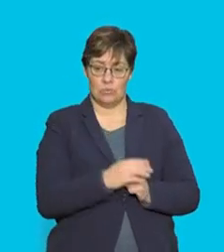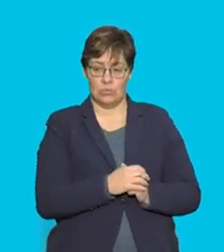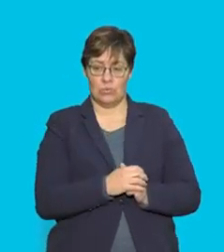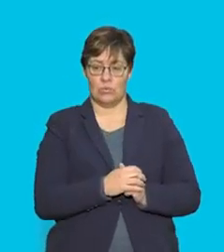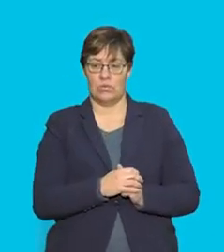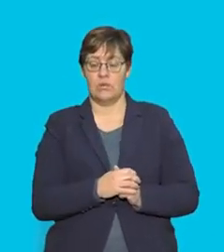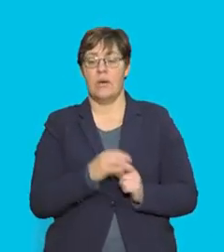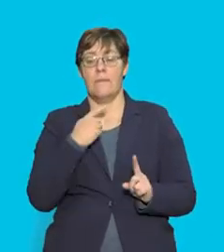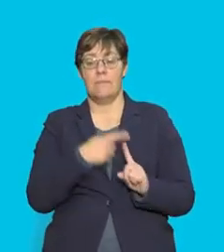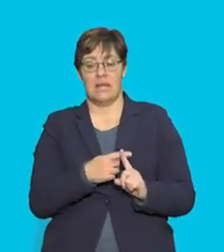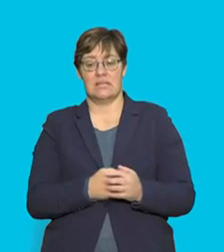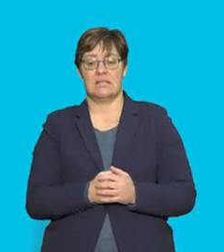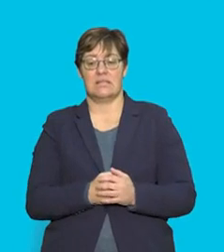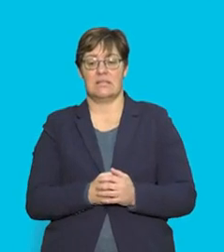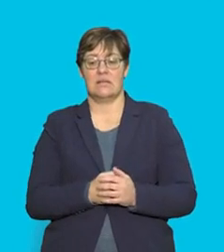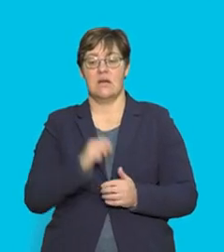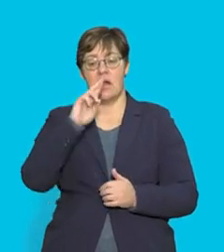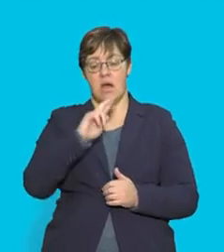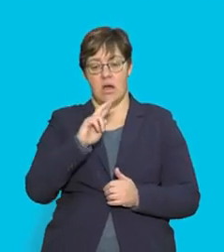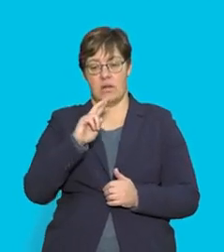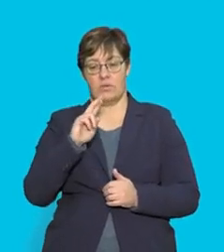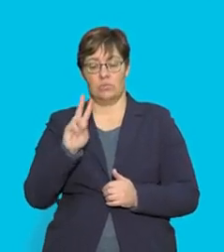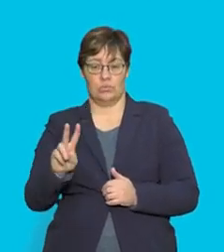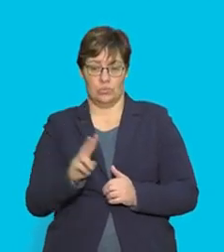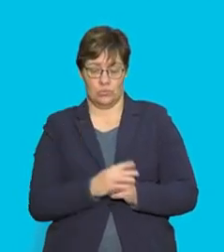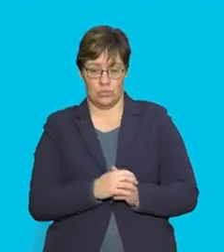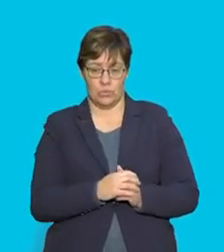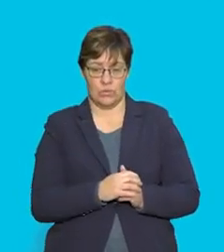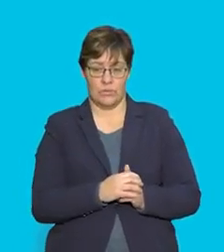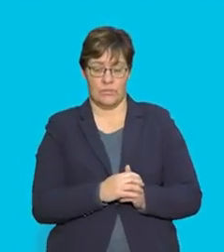T2 plus R2,